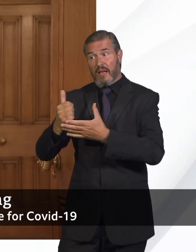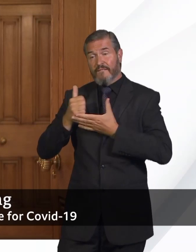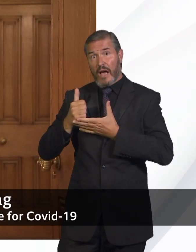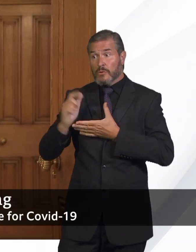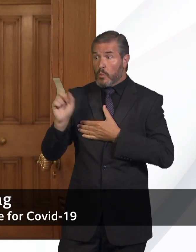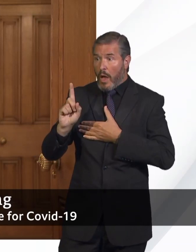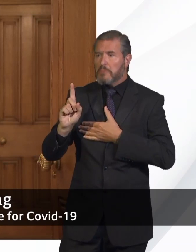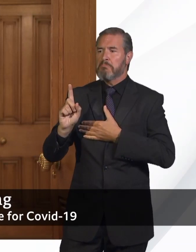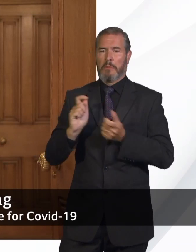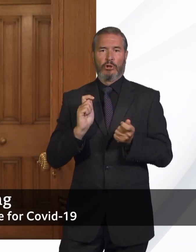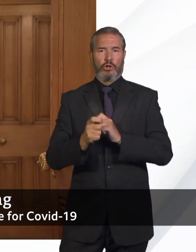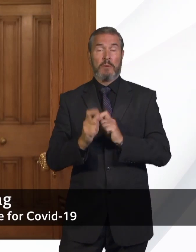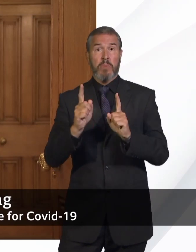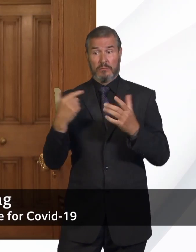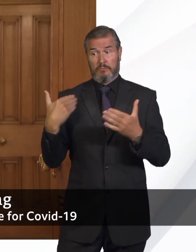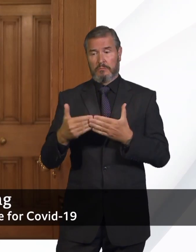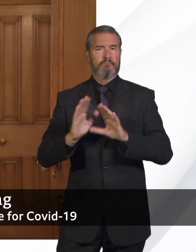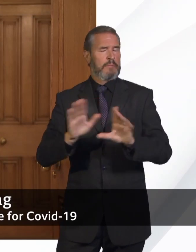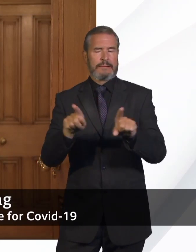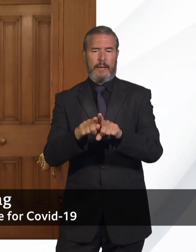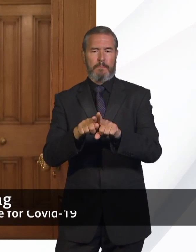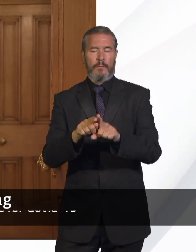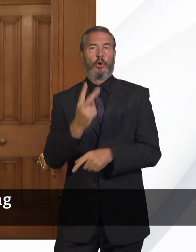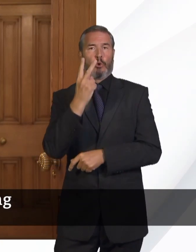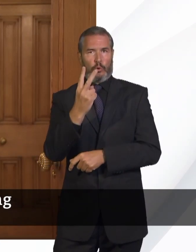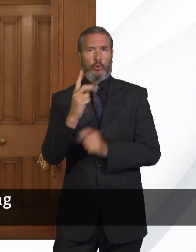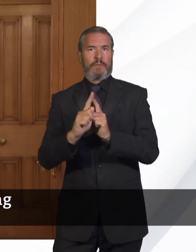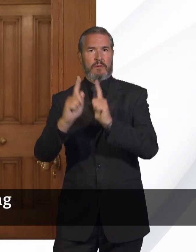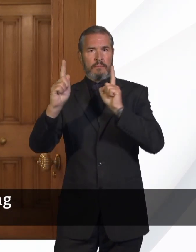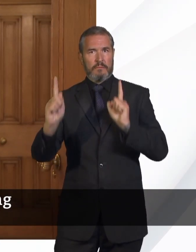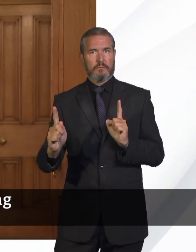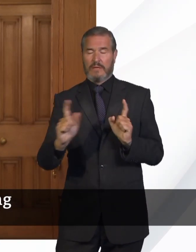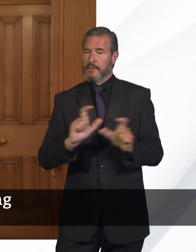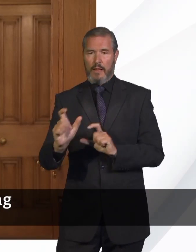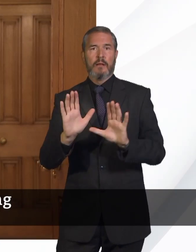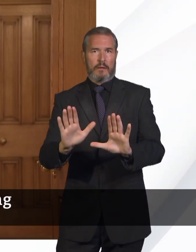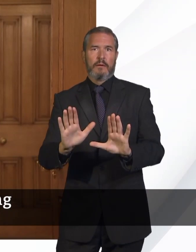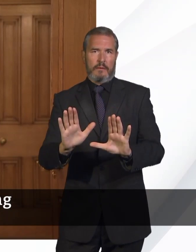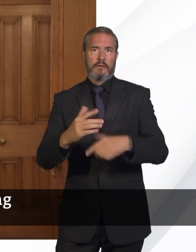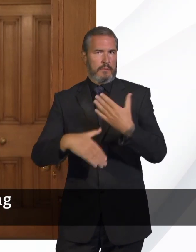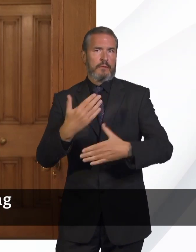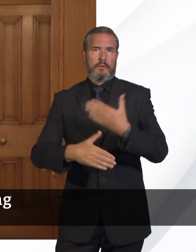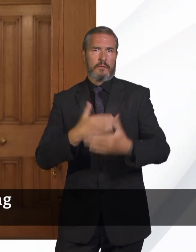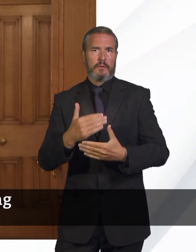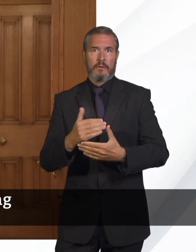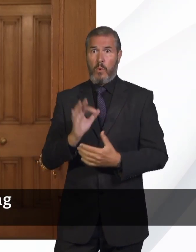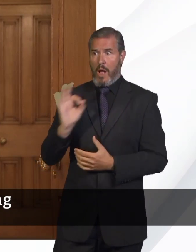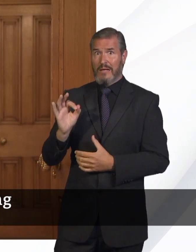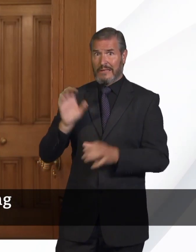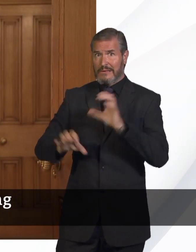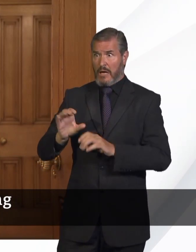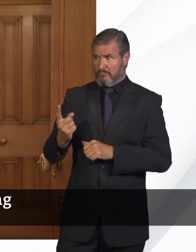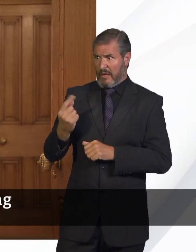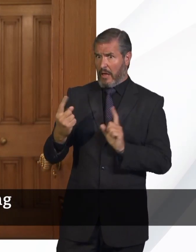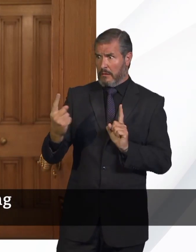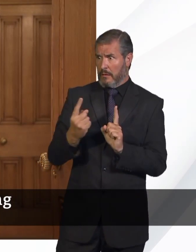SAGE, and of course, when it is safe to do so, we will see whether you can move to a shorter